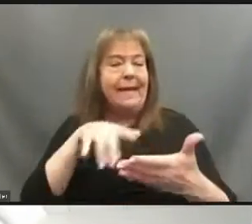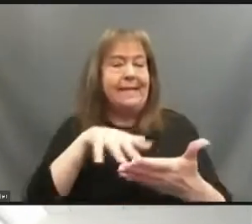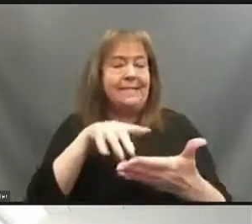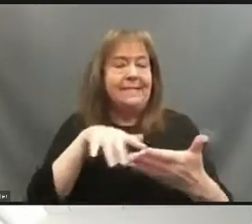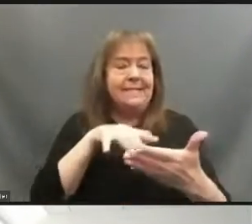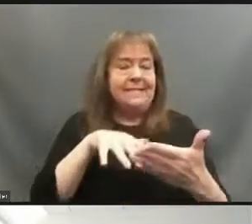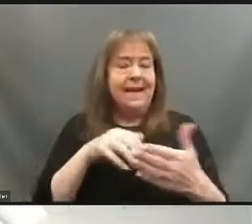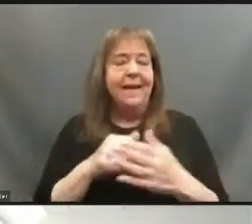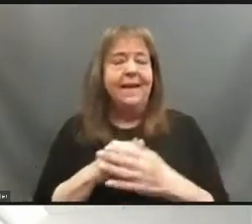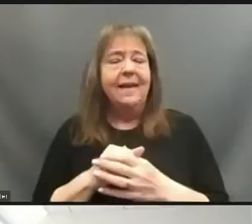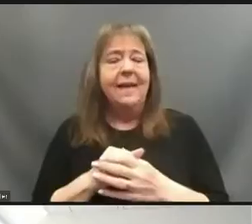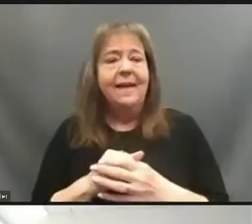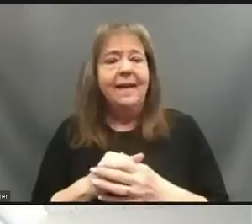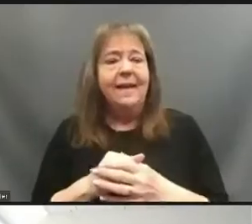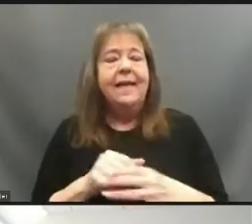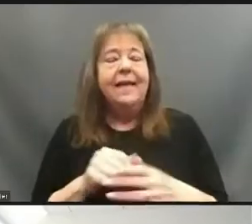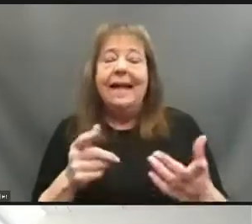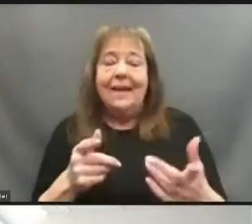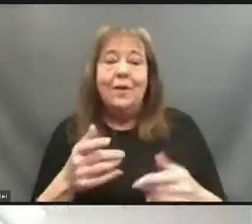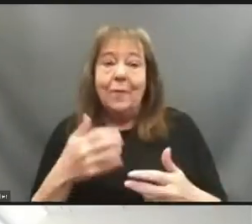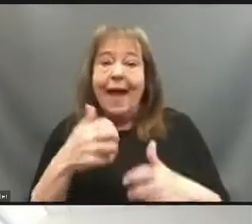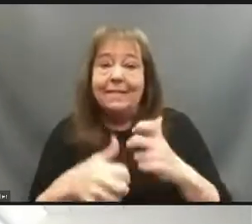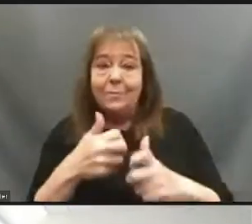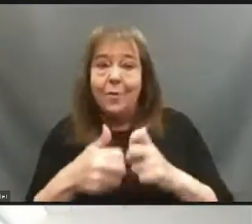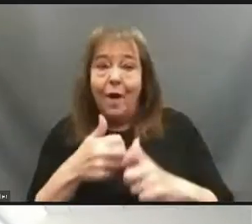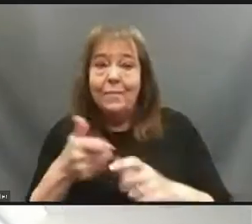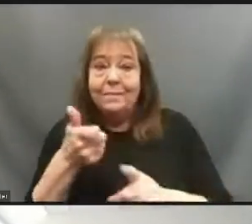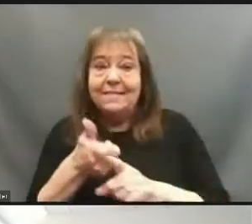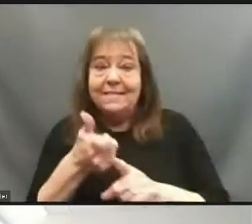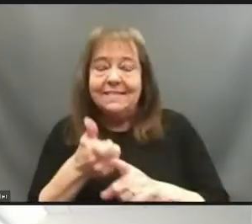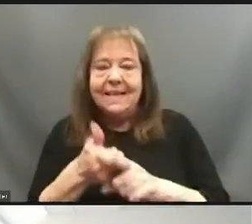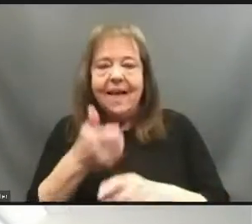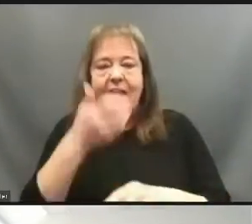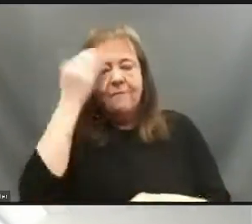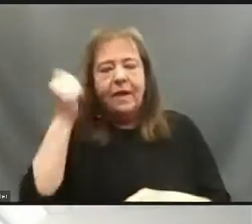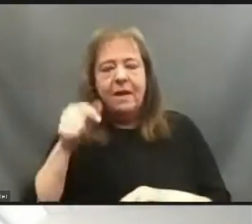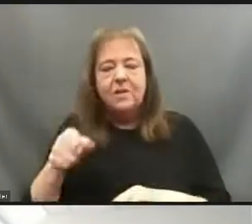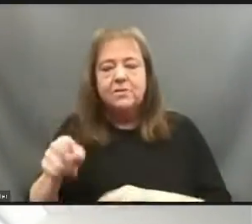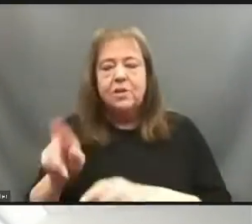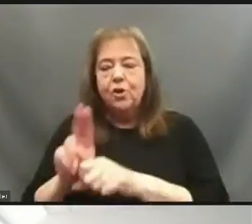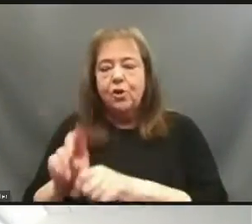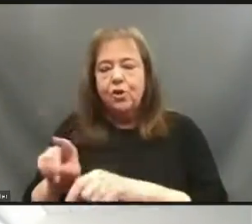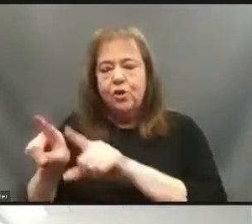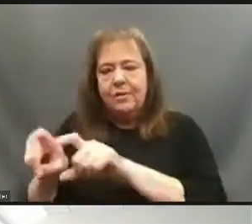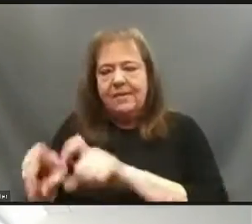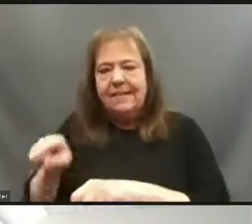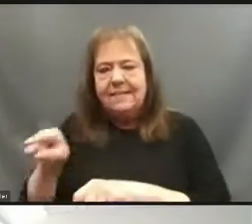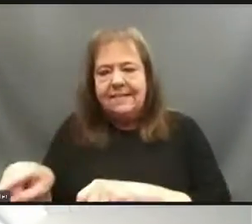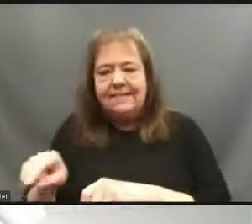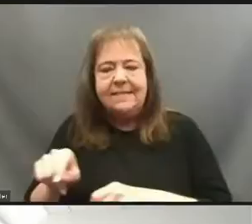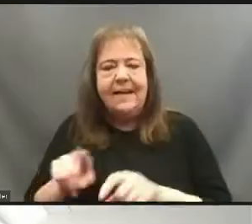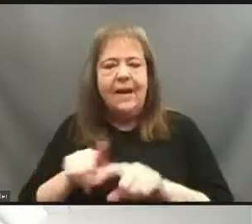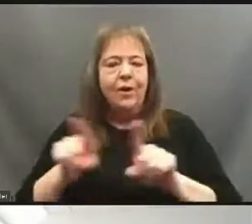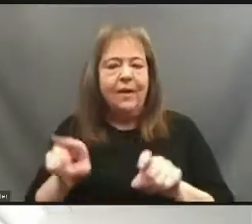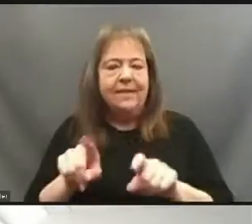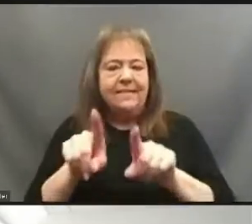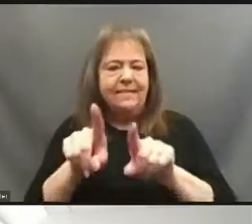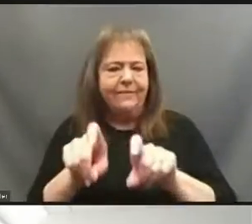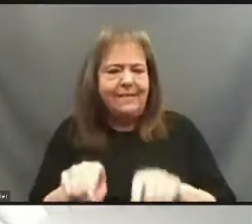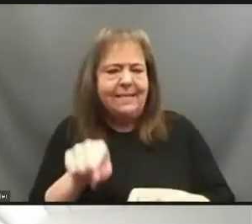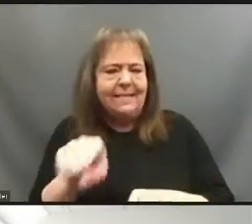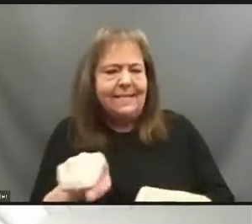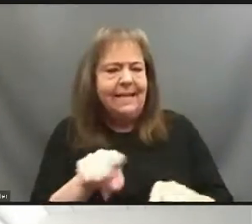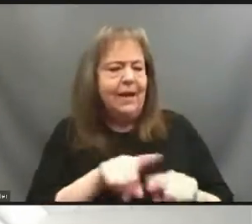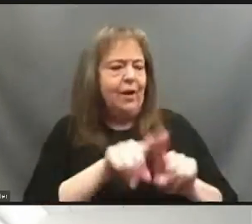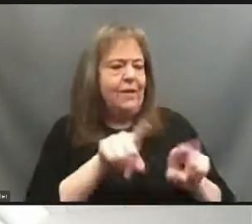design is flawed in terms of trying to eliminate all sorts of bias and make sure that we're looking at a